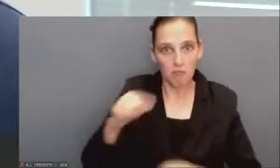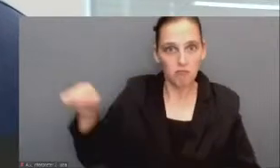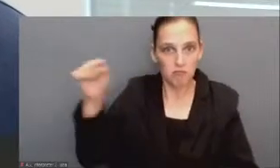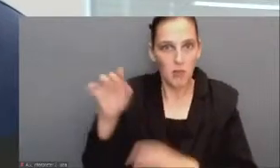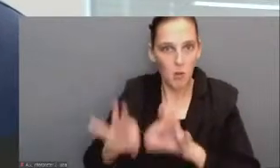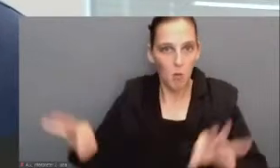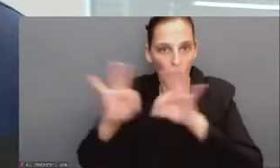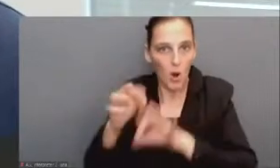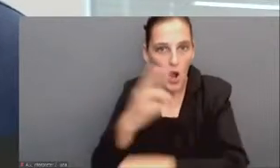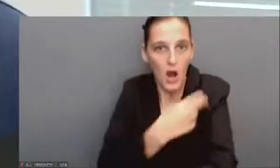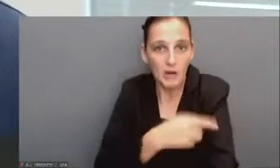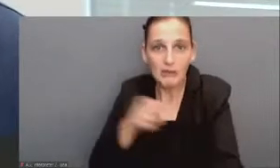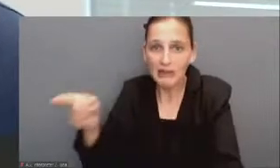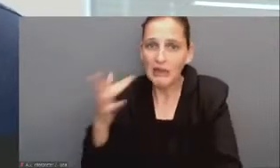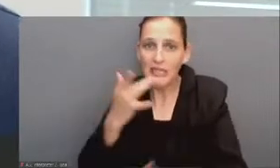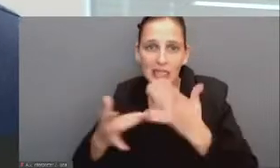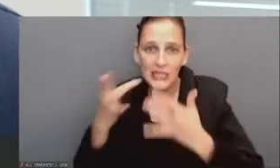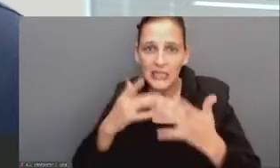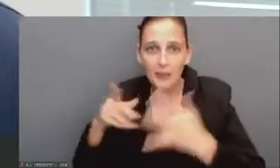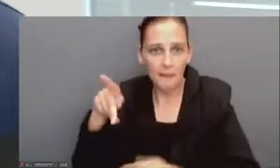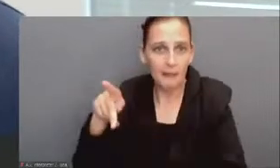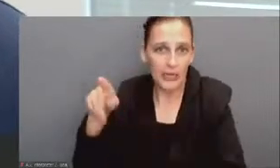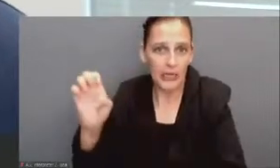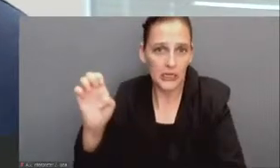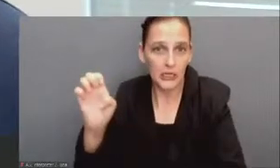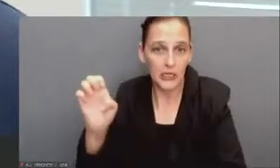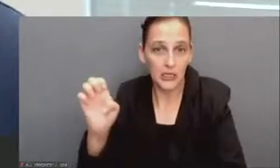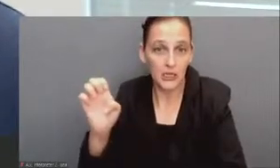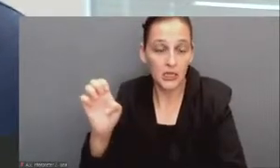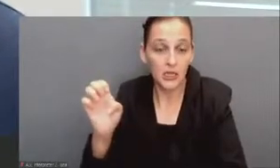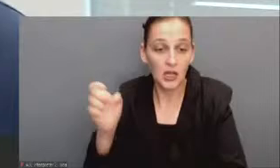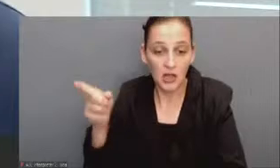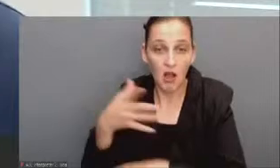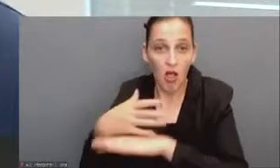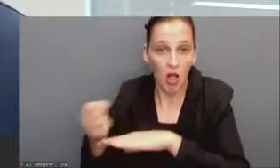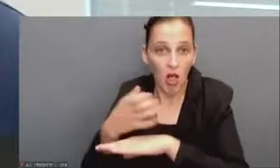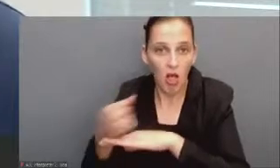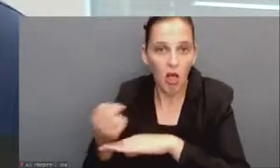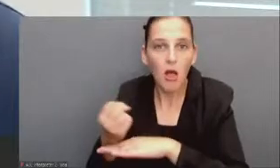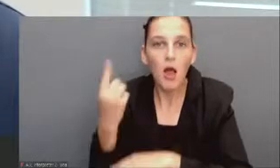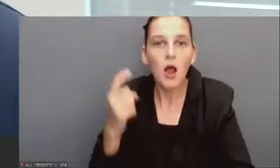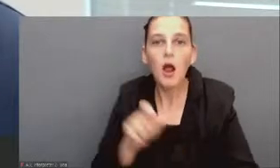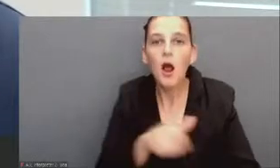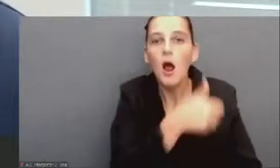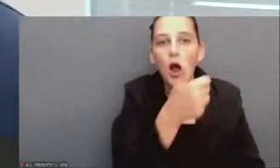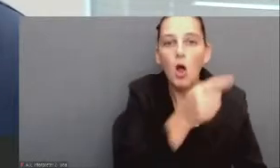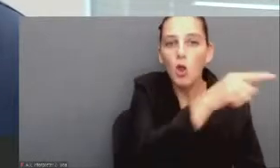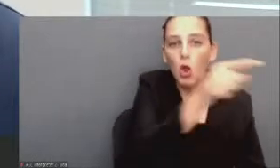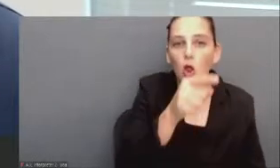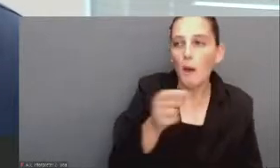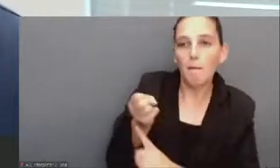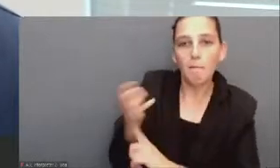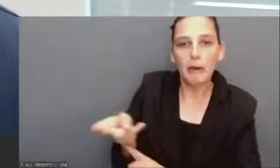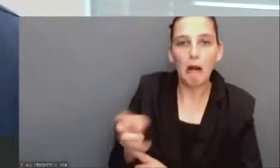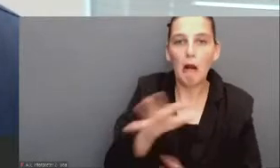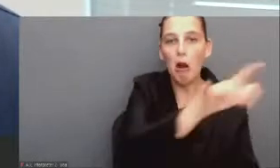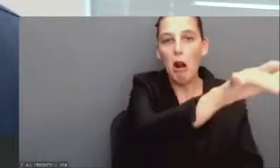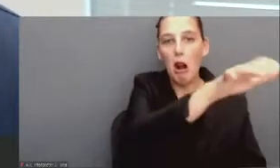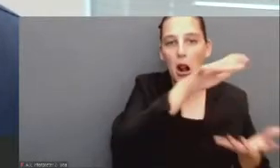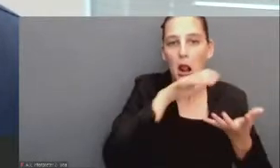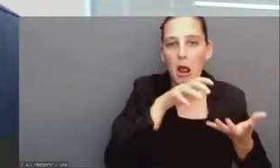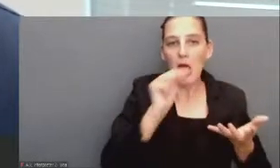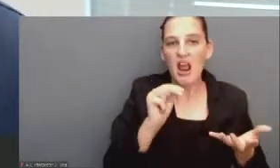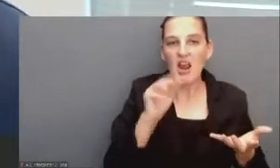acute PPE shortages and frankly were outbid in the mad scramble to acquire items like N95 masks early